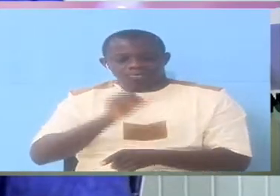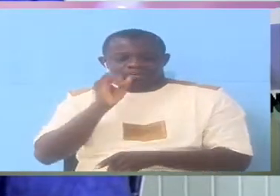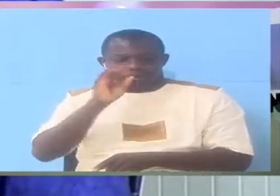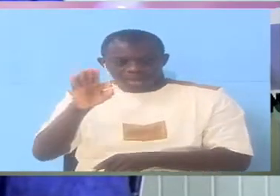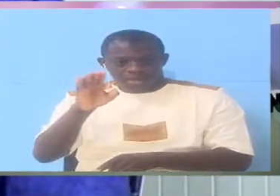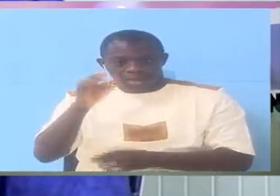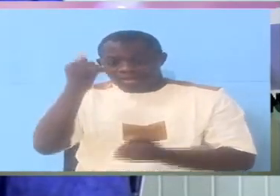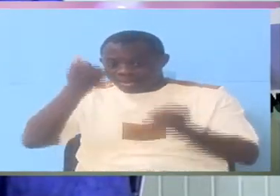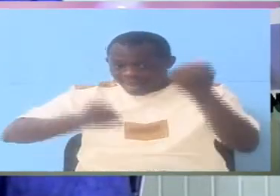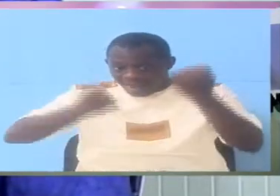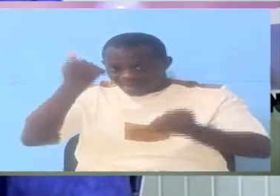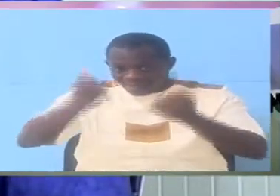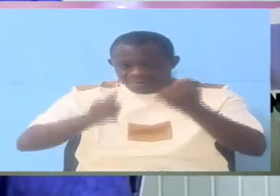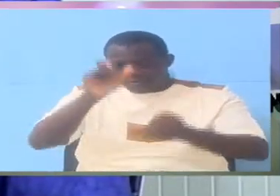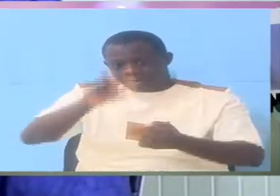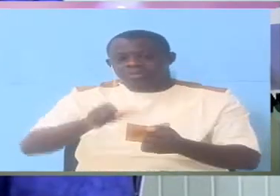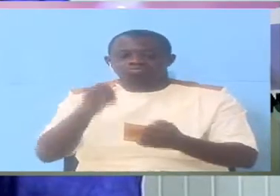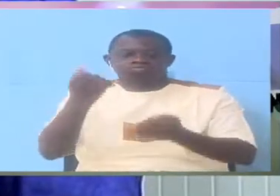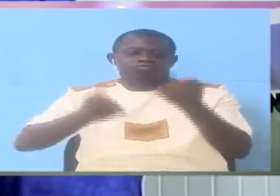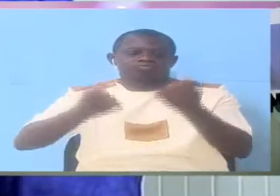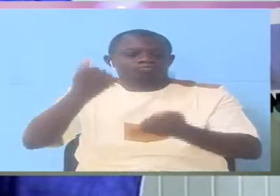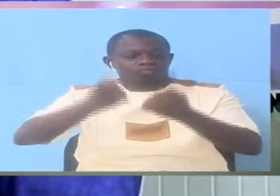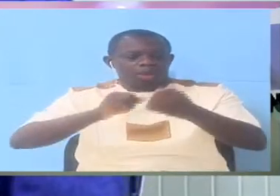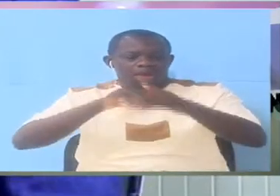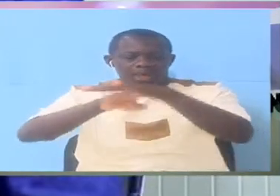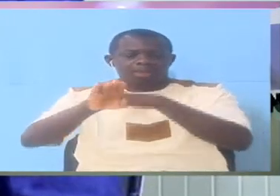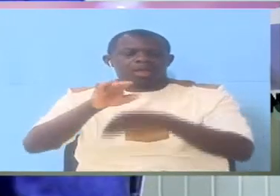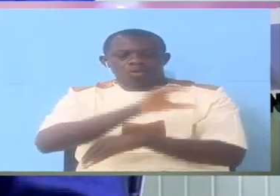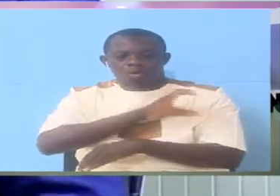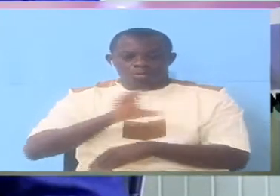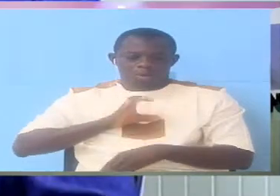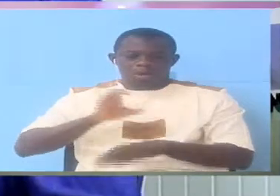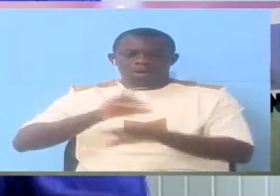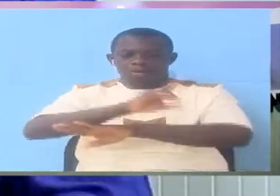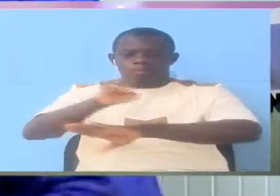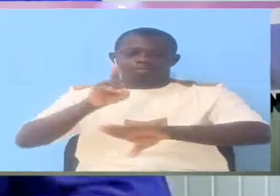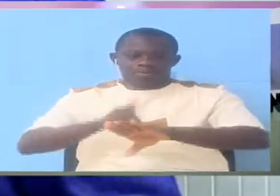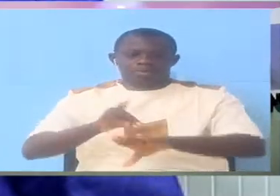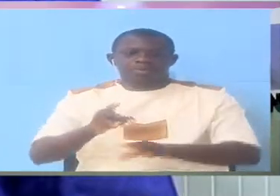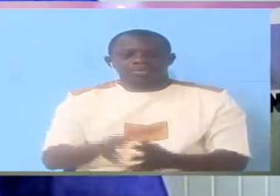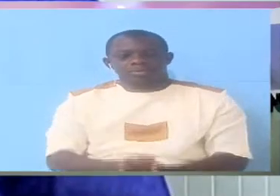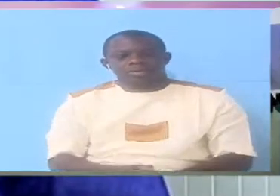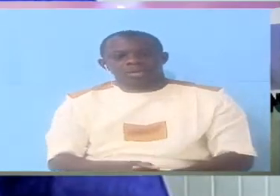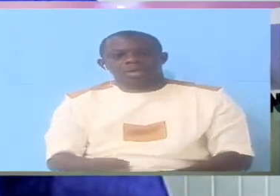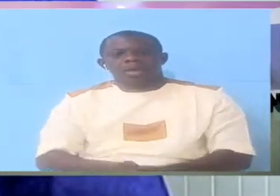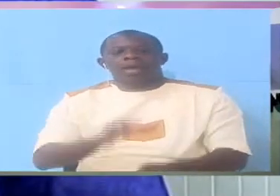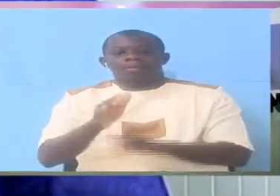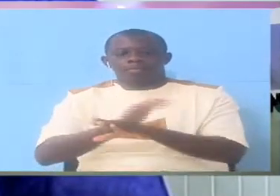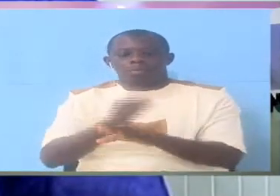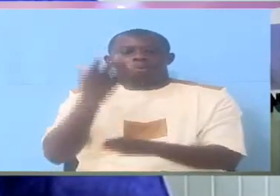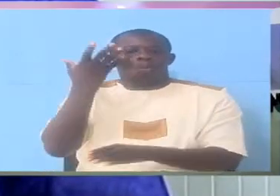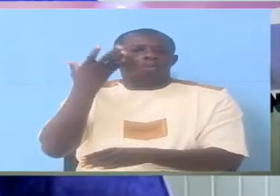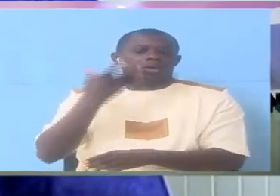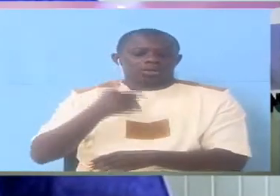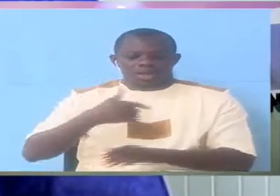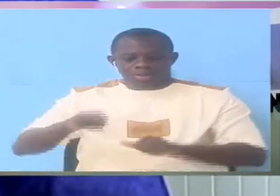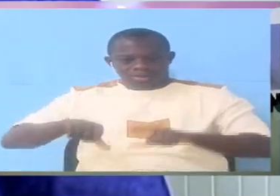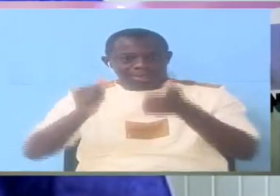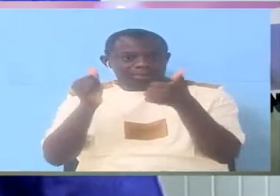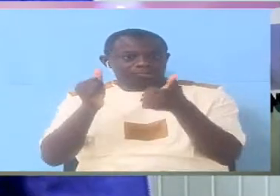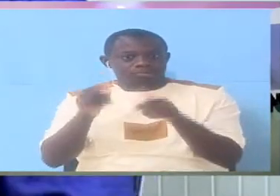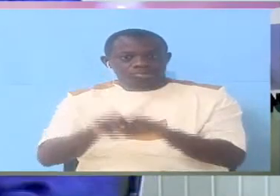And he told the driver to drive in. So what start that was when I started to